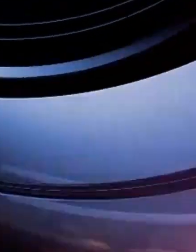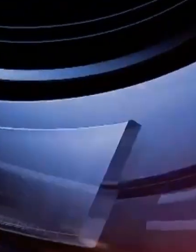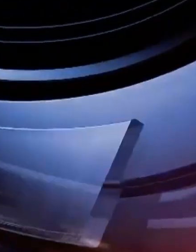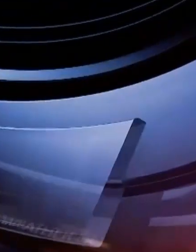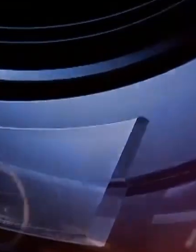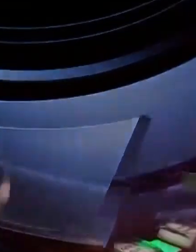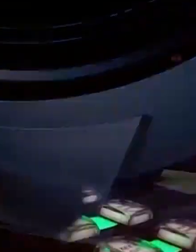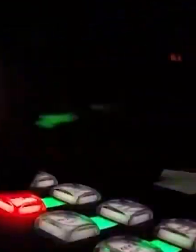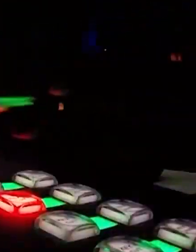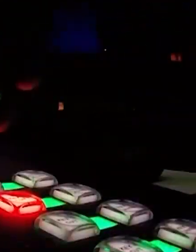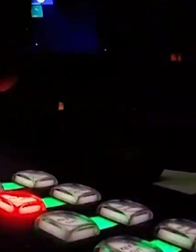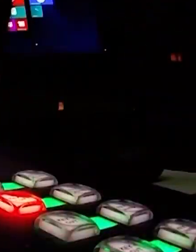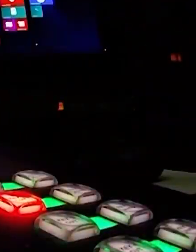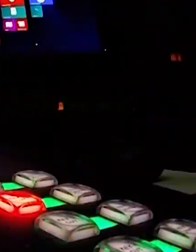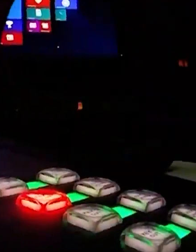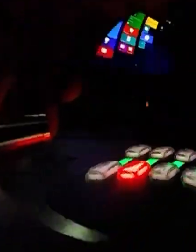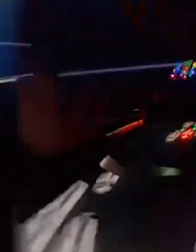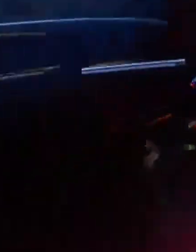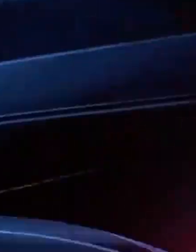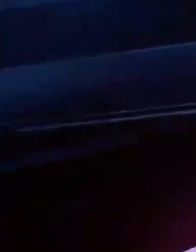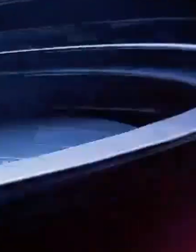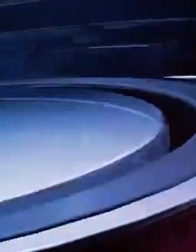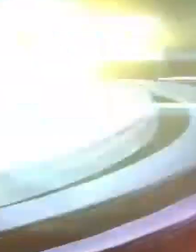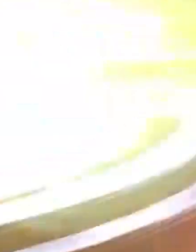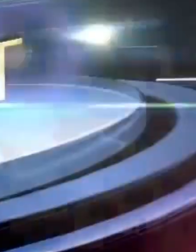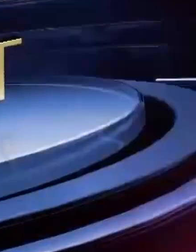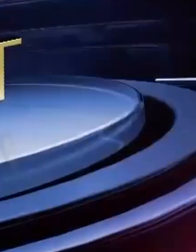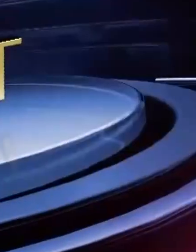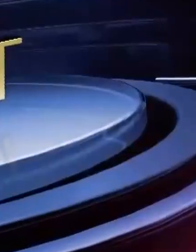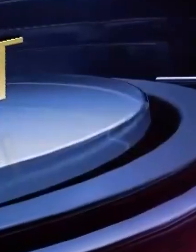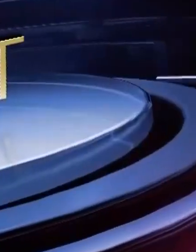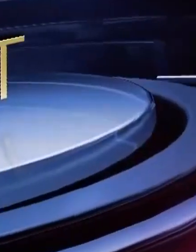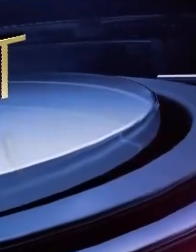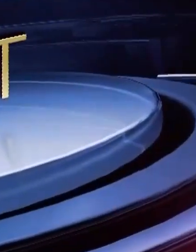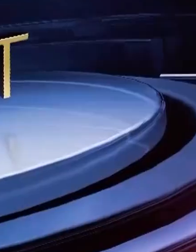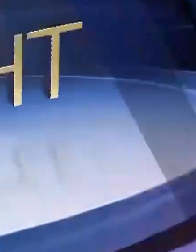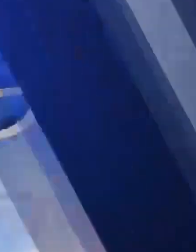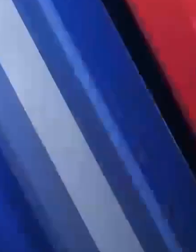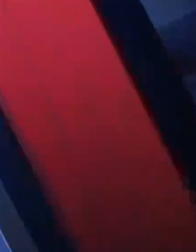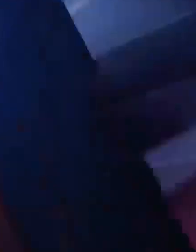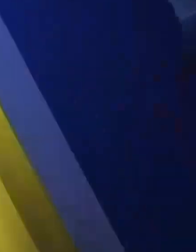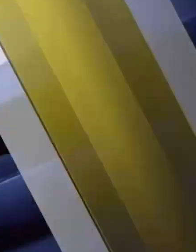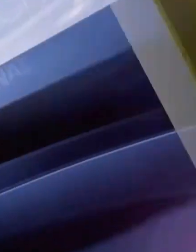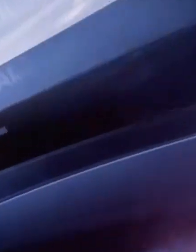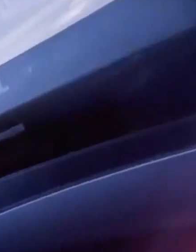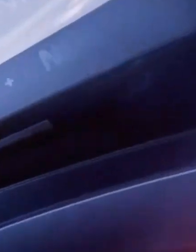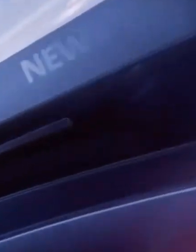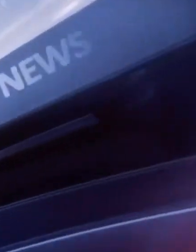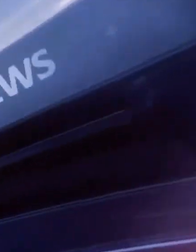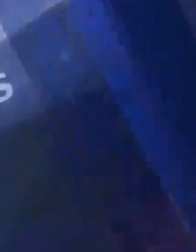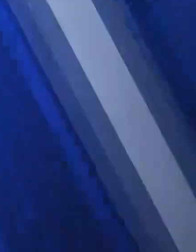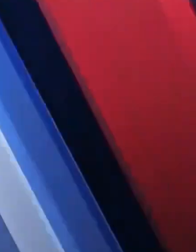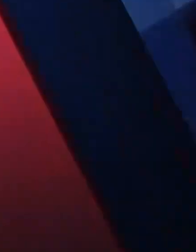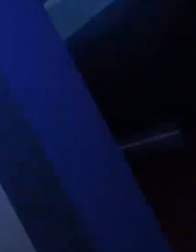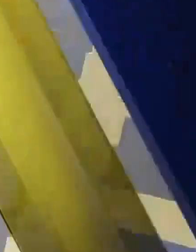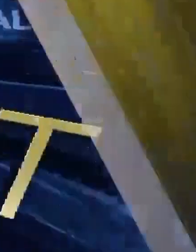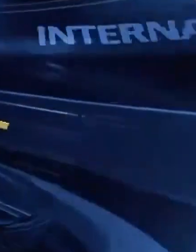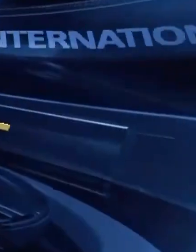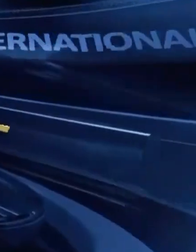Broadcasting from our studios in the Pine St. Michael, this is CBC NewsNight, starting now.